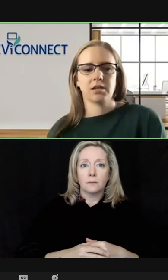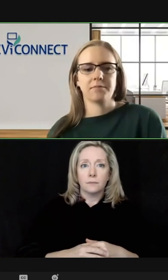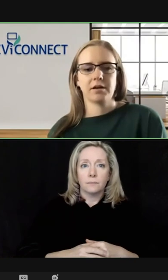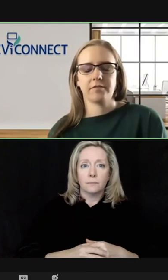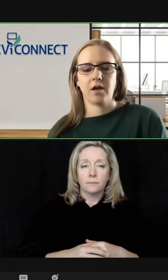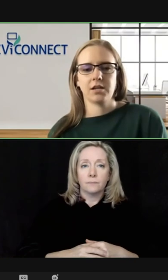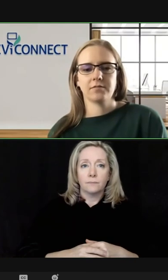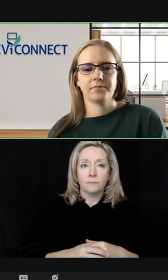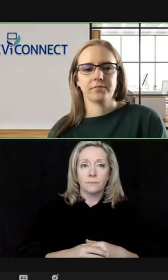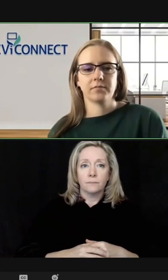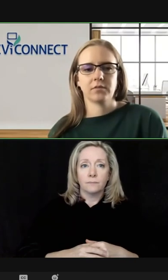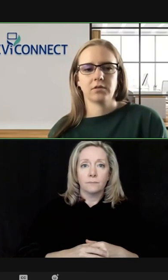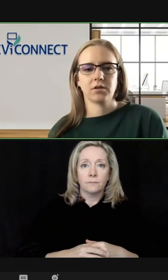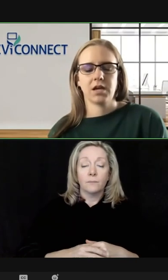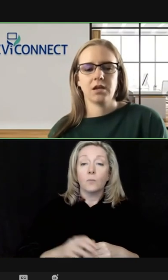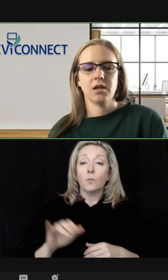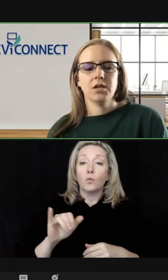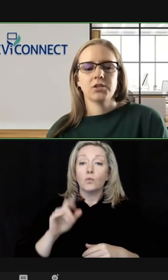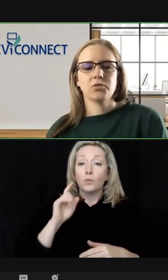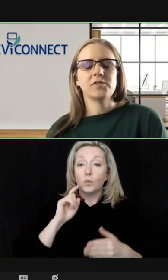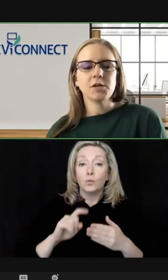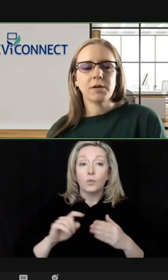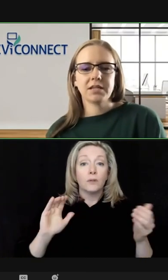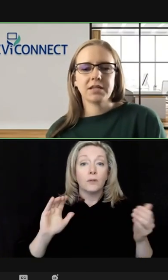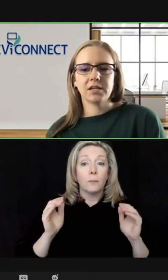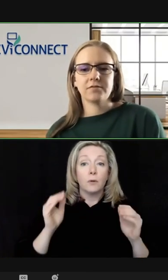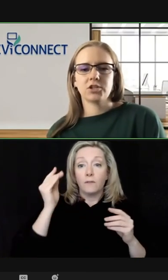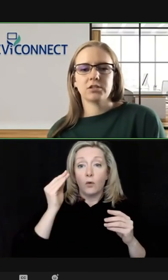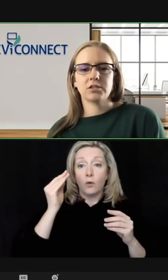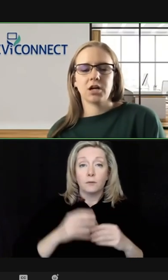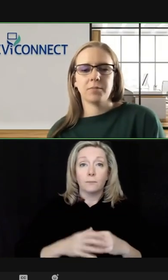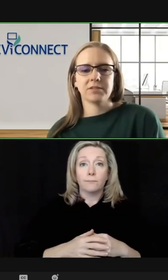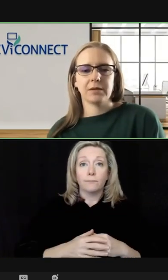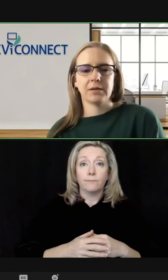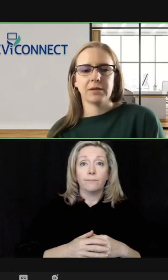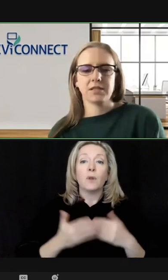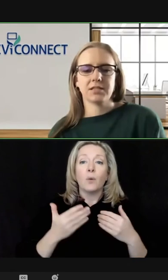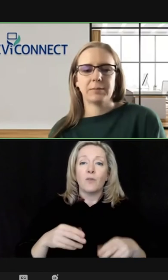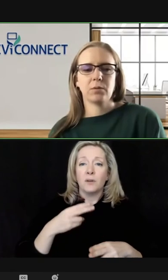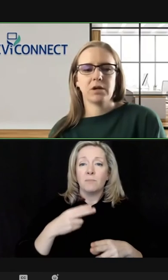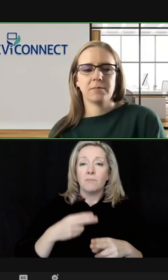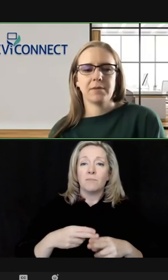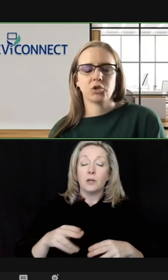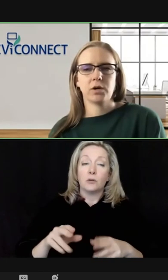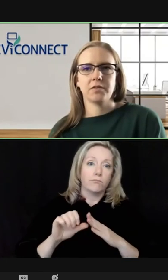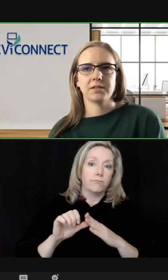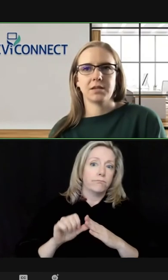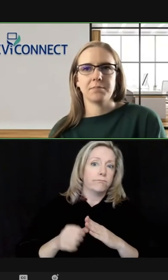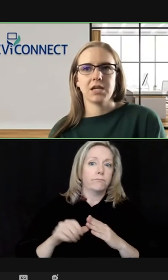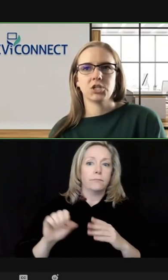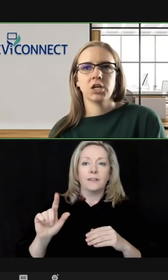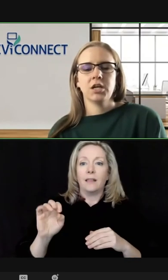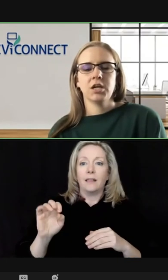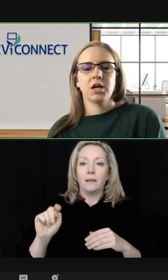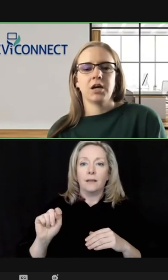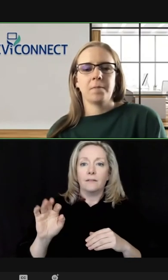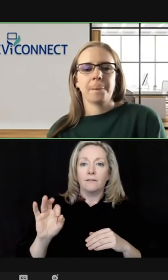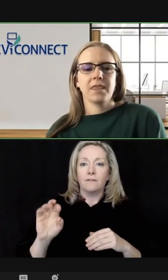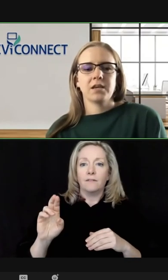in comparative thought. Okay, so we've talked about salient features a couple times. I brought this up, so I want to make sure we're all on the same